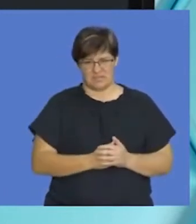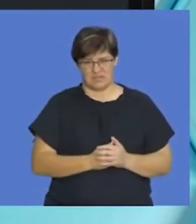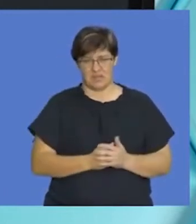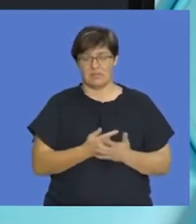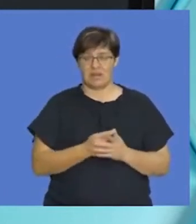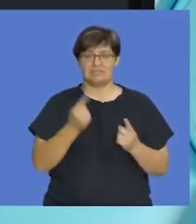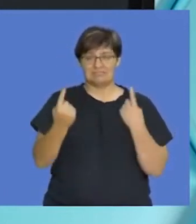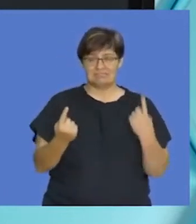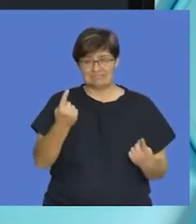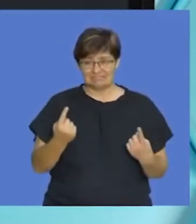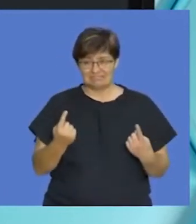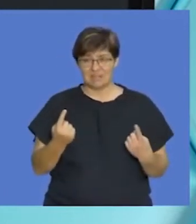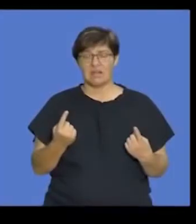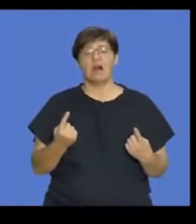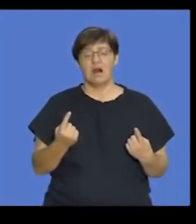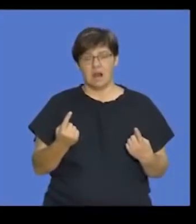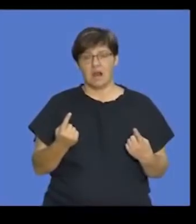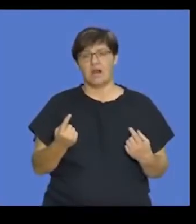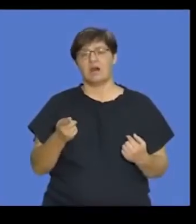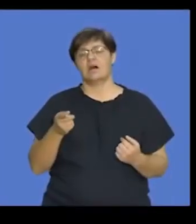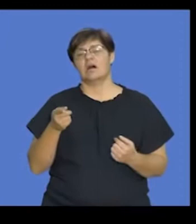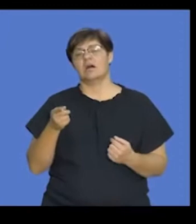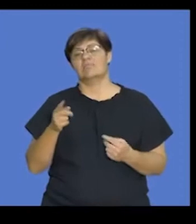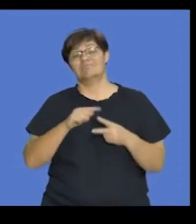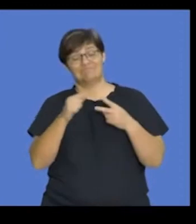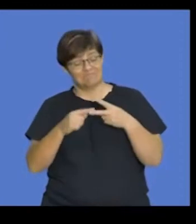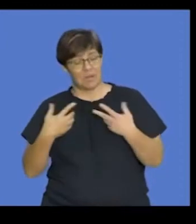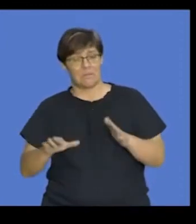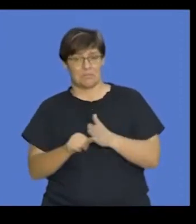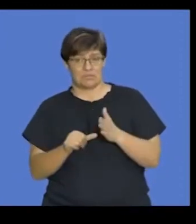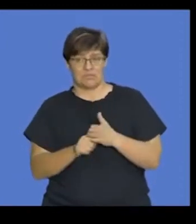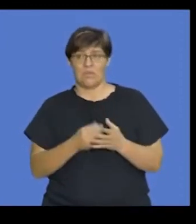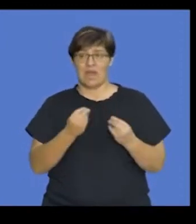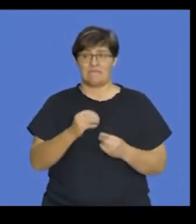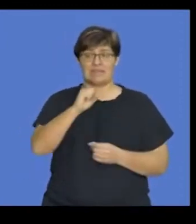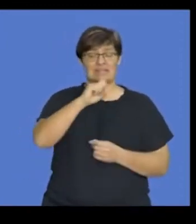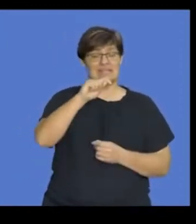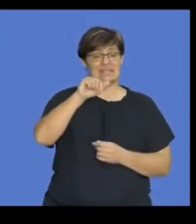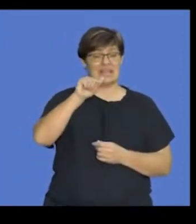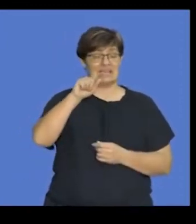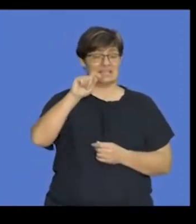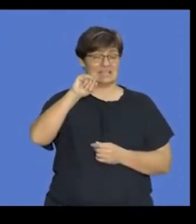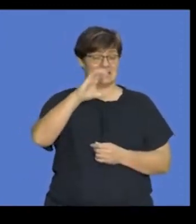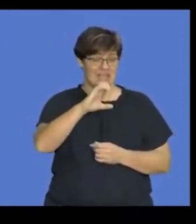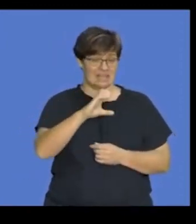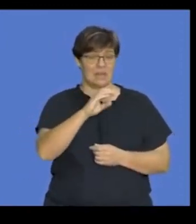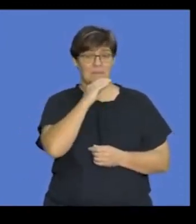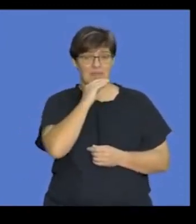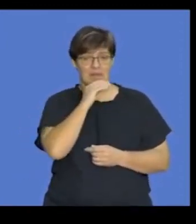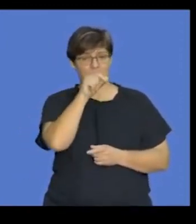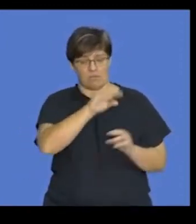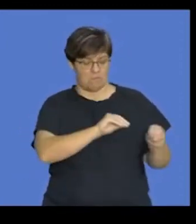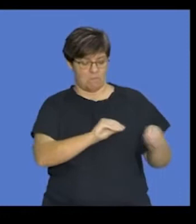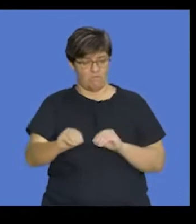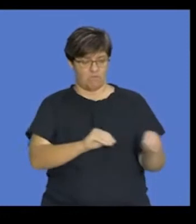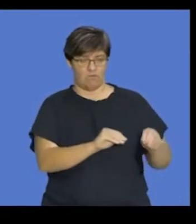Types of friction is different. So with our types of friction, we get static friction. Now, static friction is when objects aren't